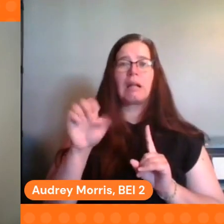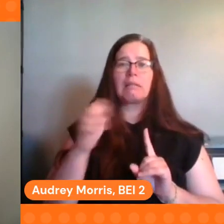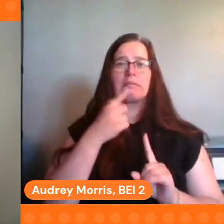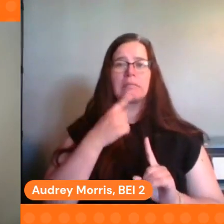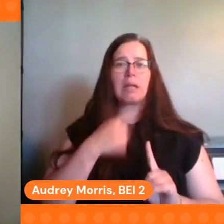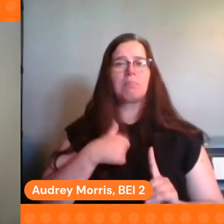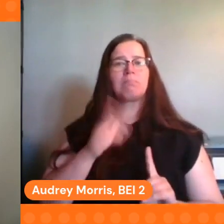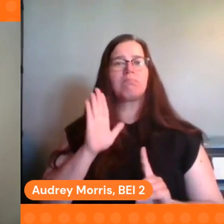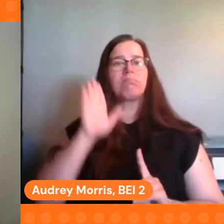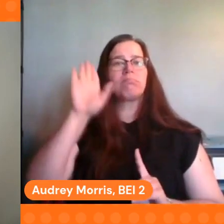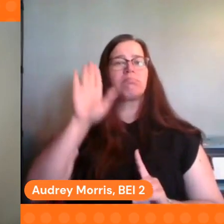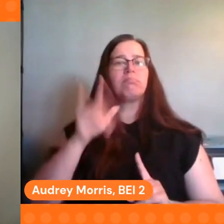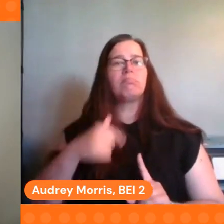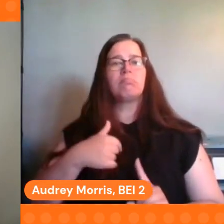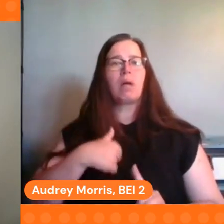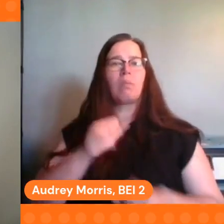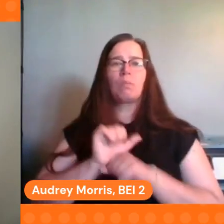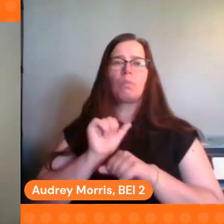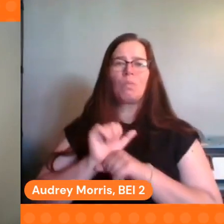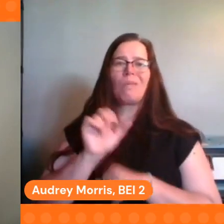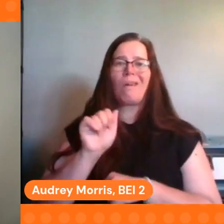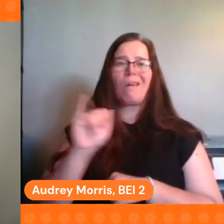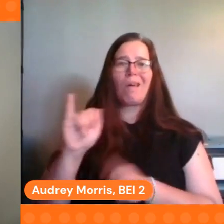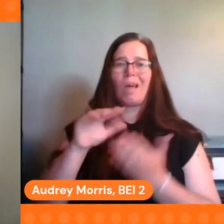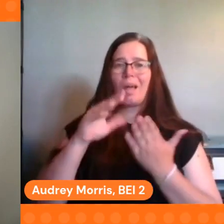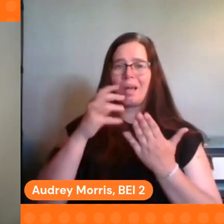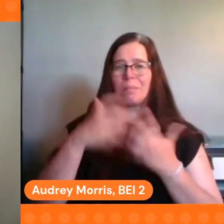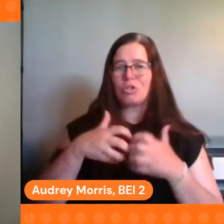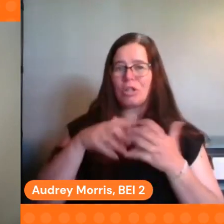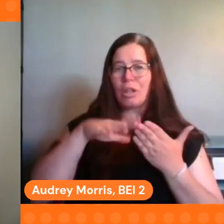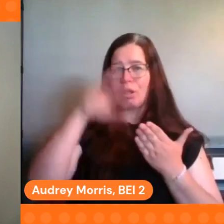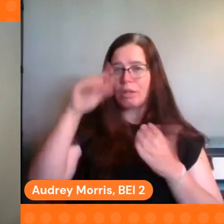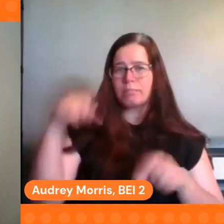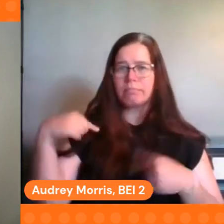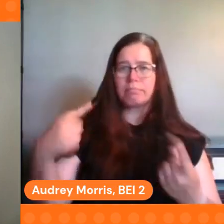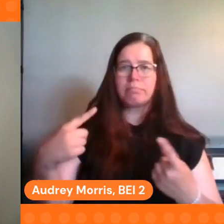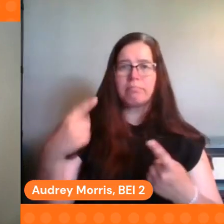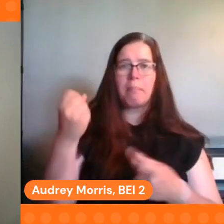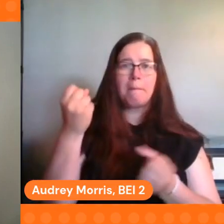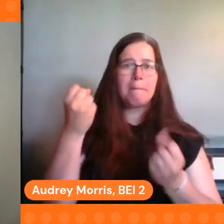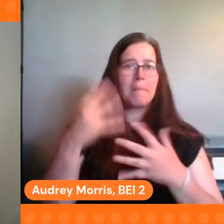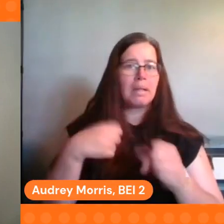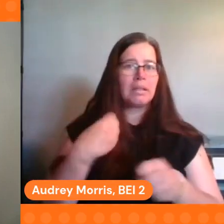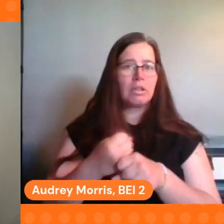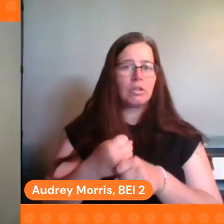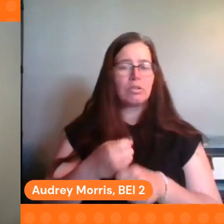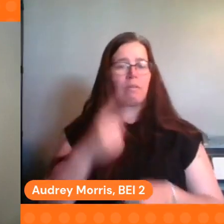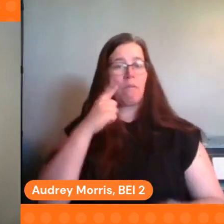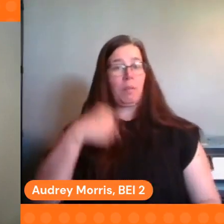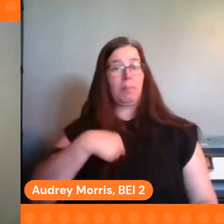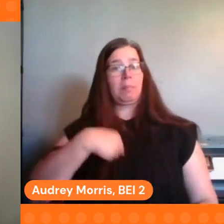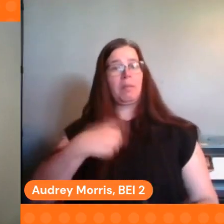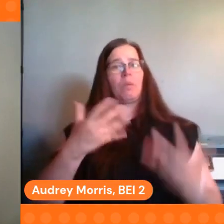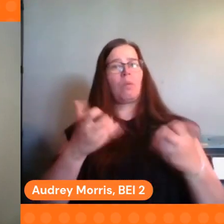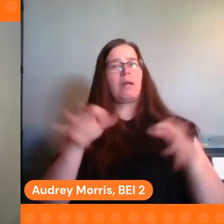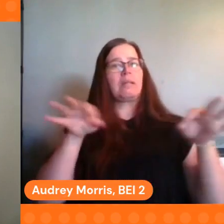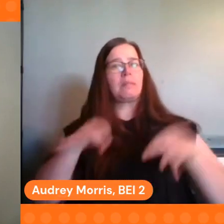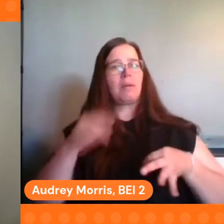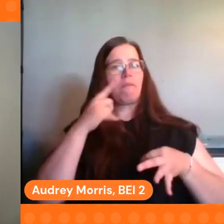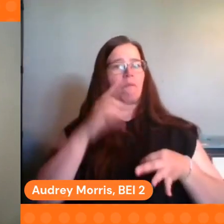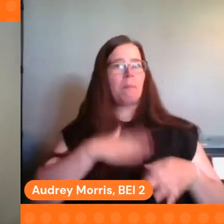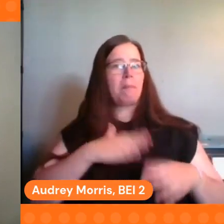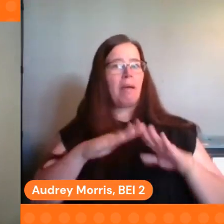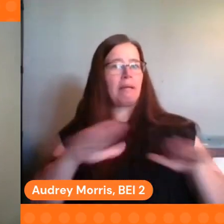I've been working in AI machine learning for many years now. And for me, it started with trying to find a way to explain it to my kids. When